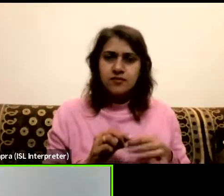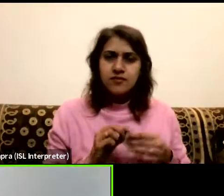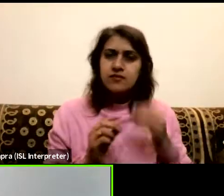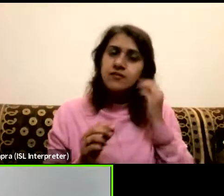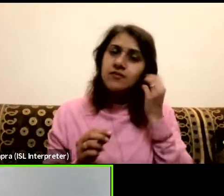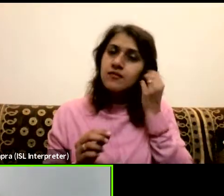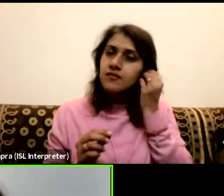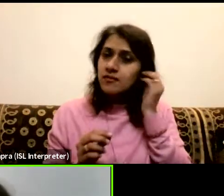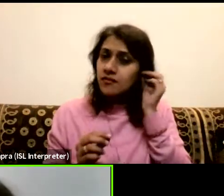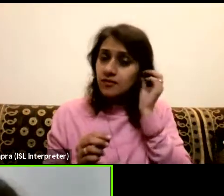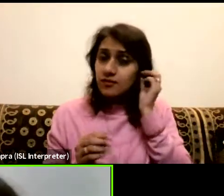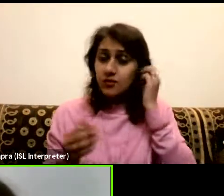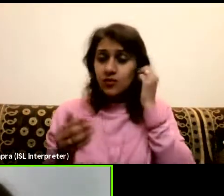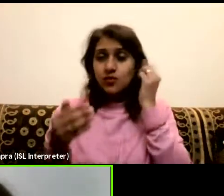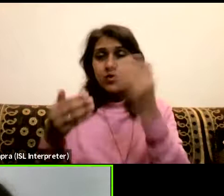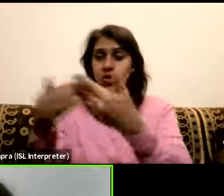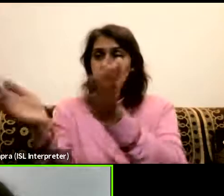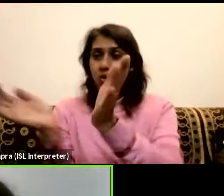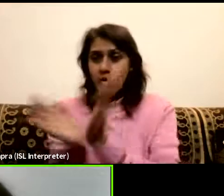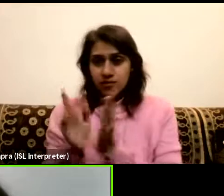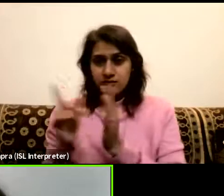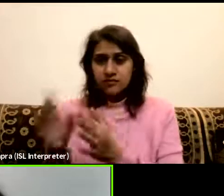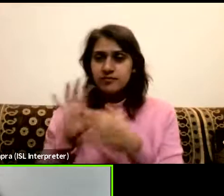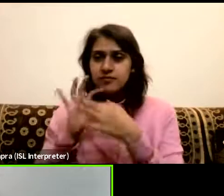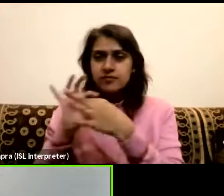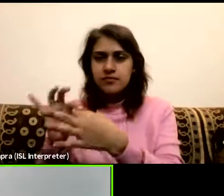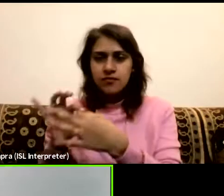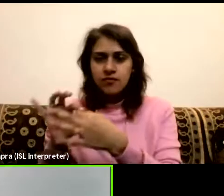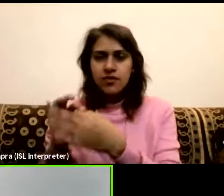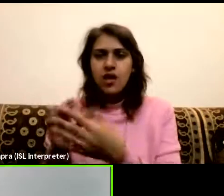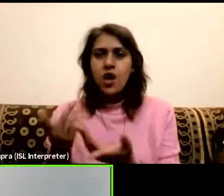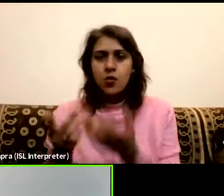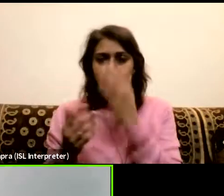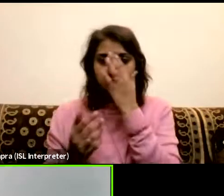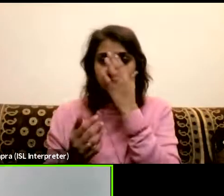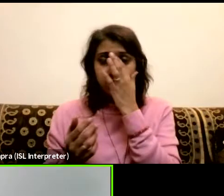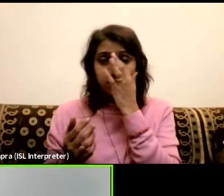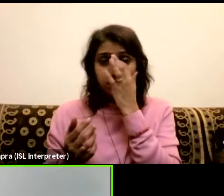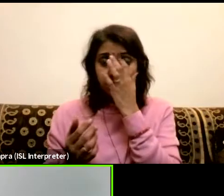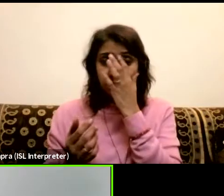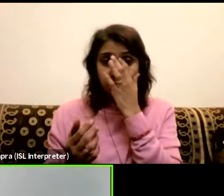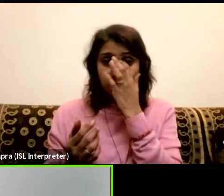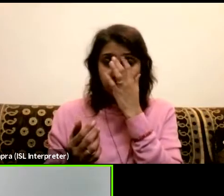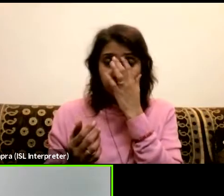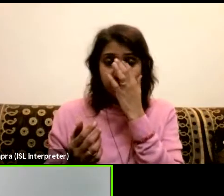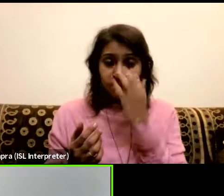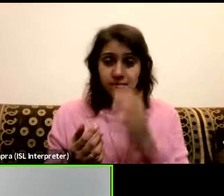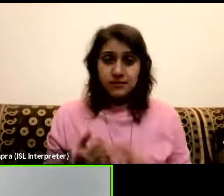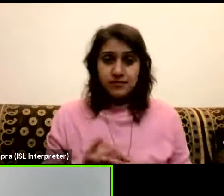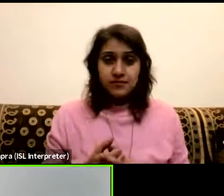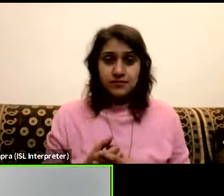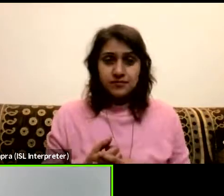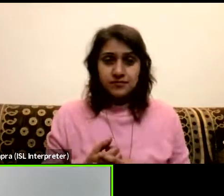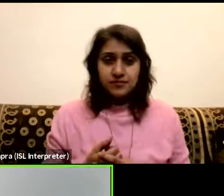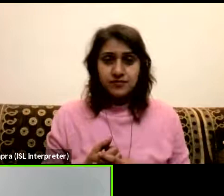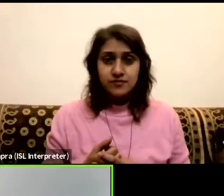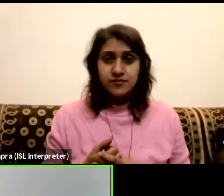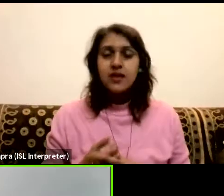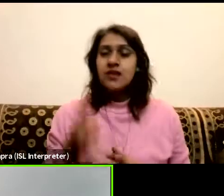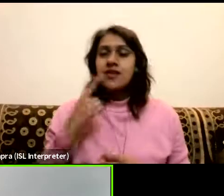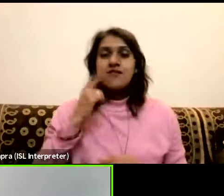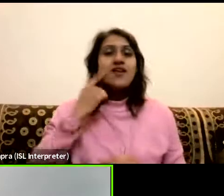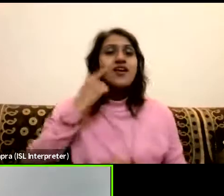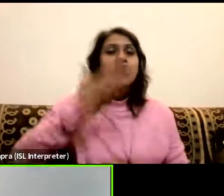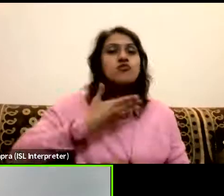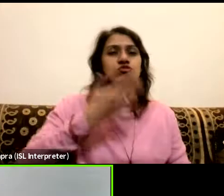level. At a community level, at a local level, if we are able to go through the institutions that are